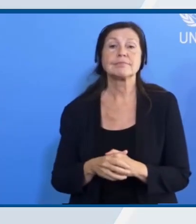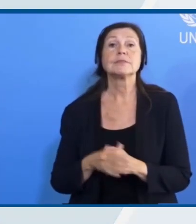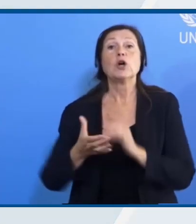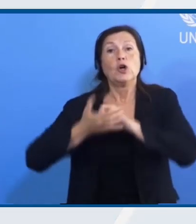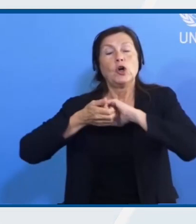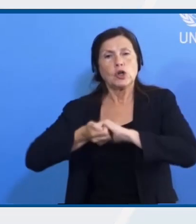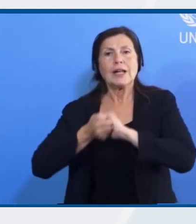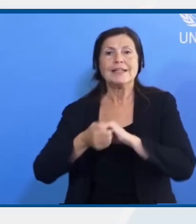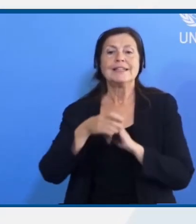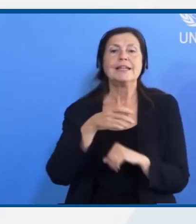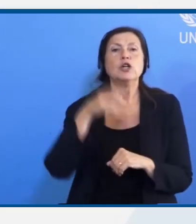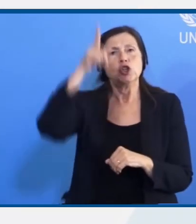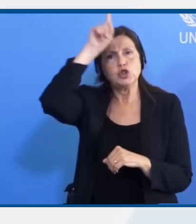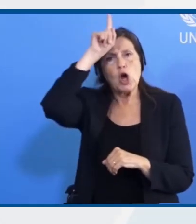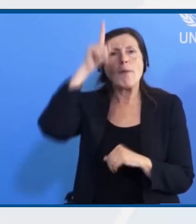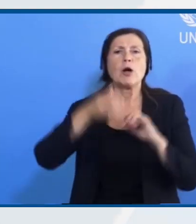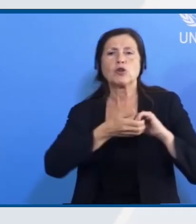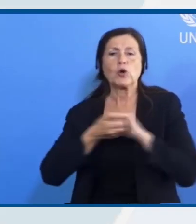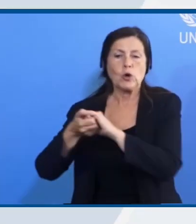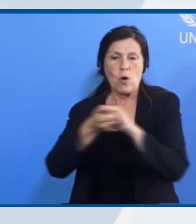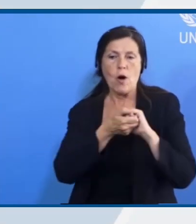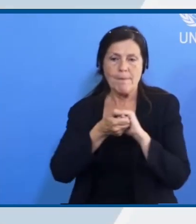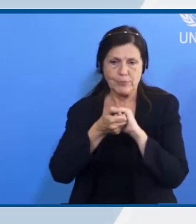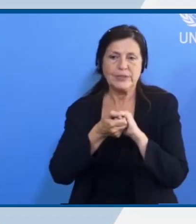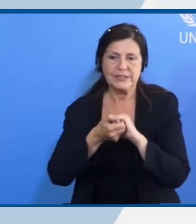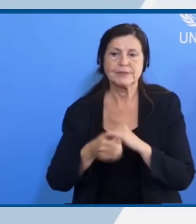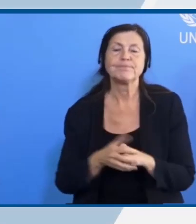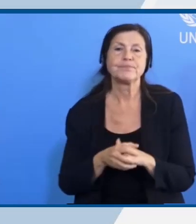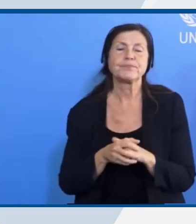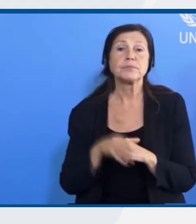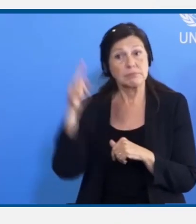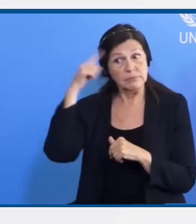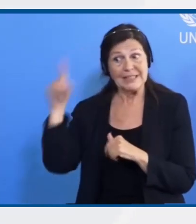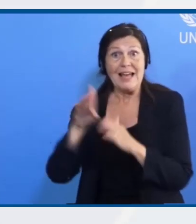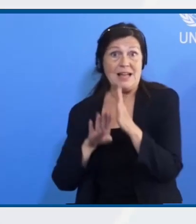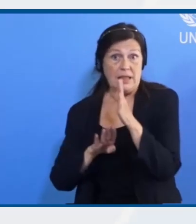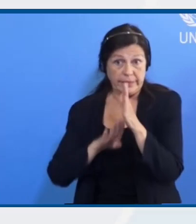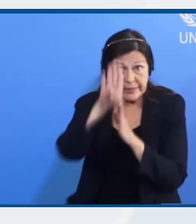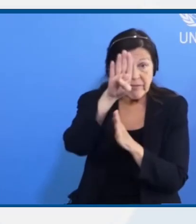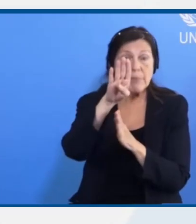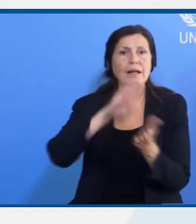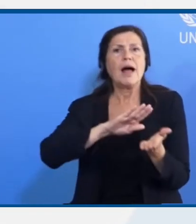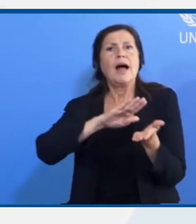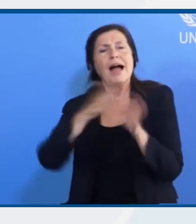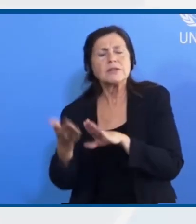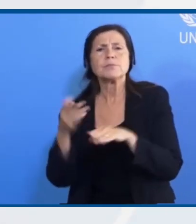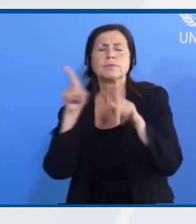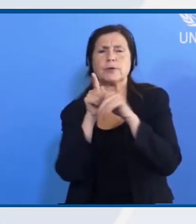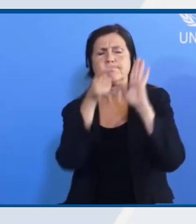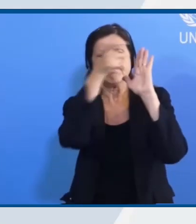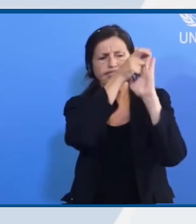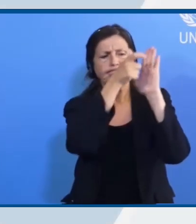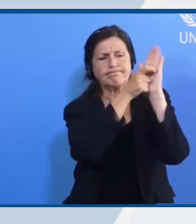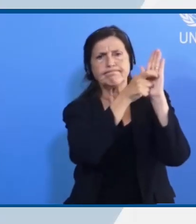from the GIZ, from the German corporation, and they are asking us, do you think that the development and implementation of taxonomy of